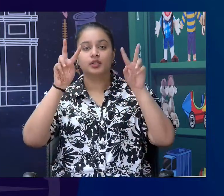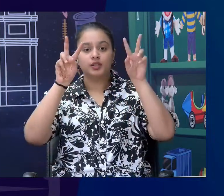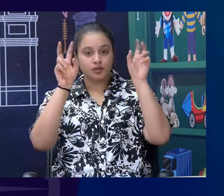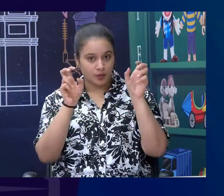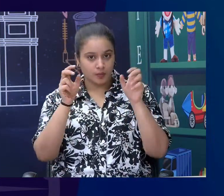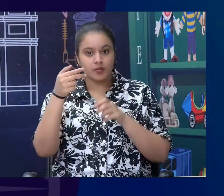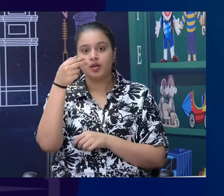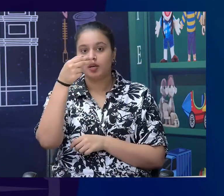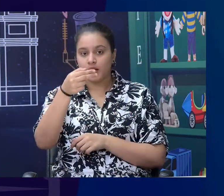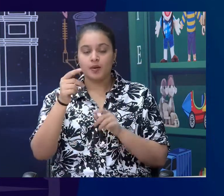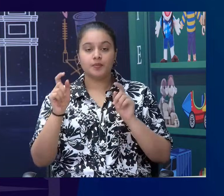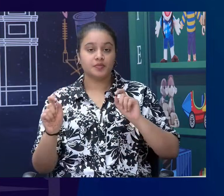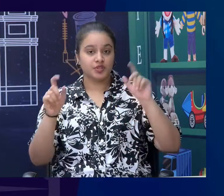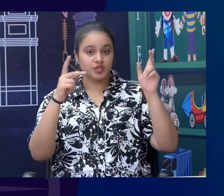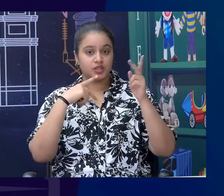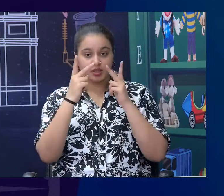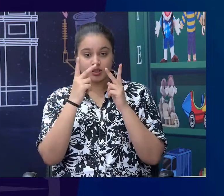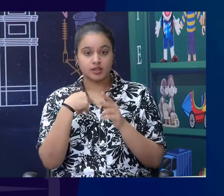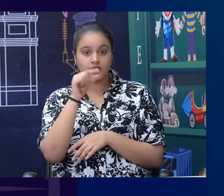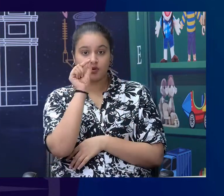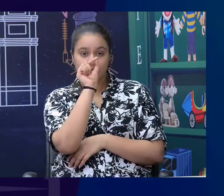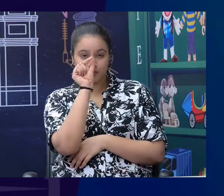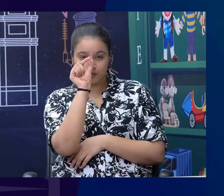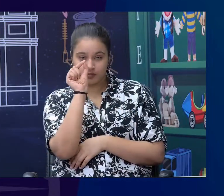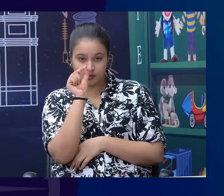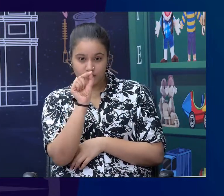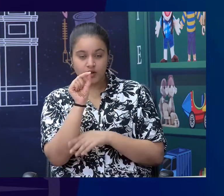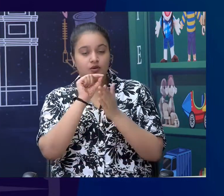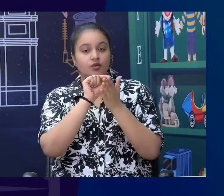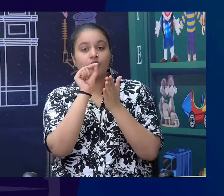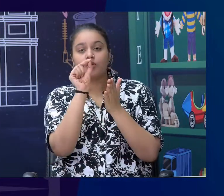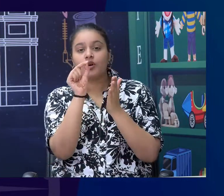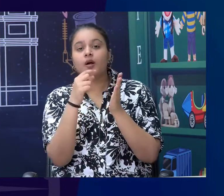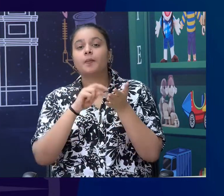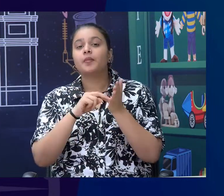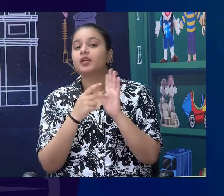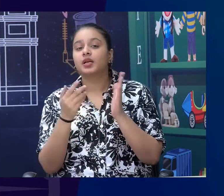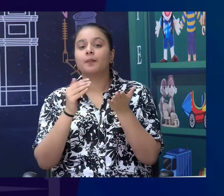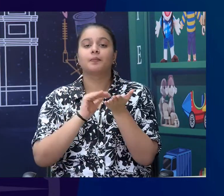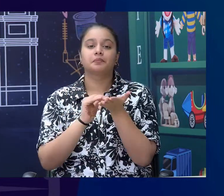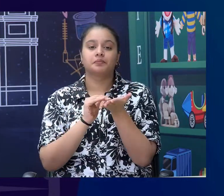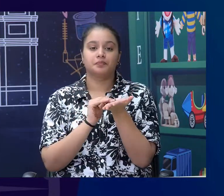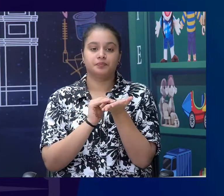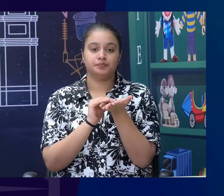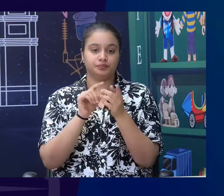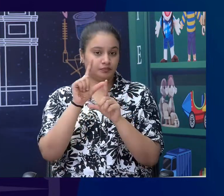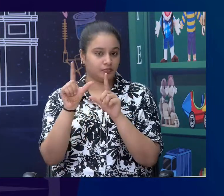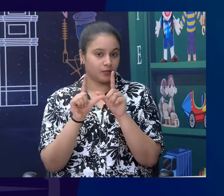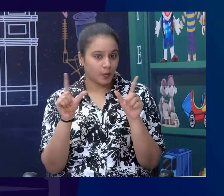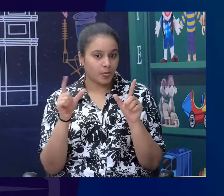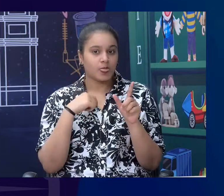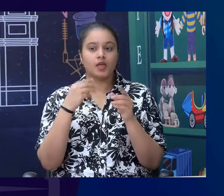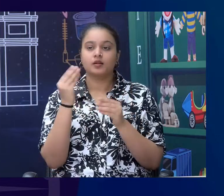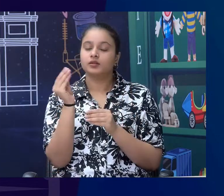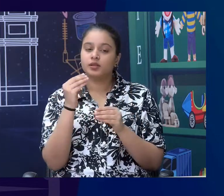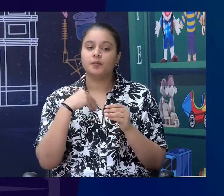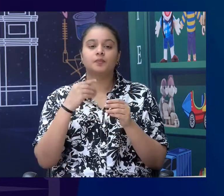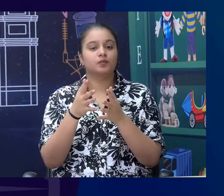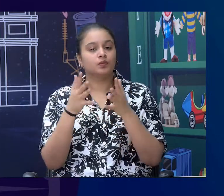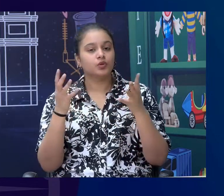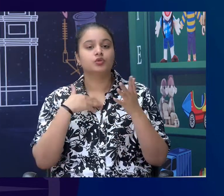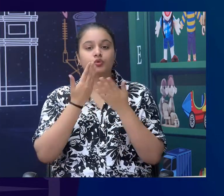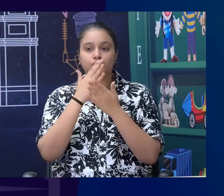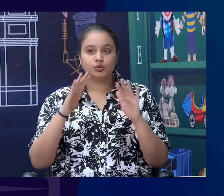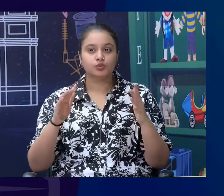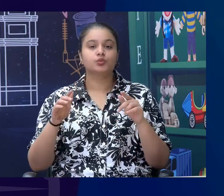screen you're looking at dots. Now these dots are actually Braille language. Okay. A lot of our students who want to